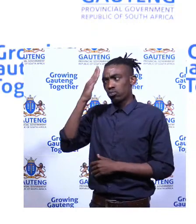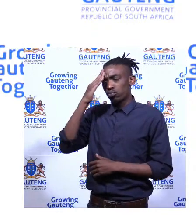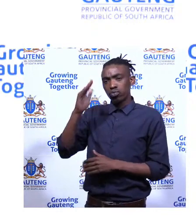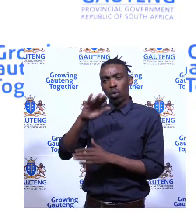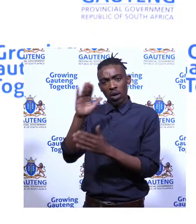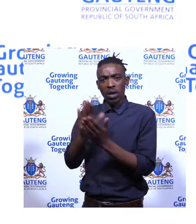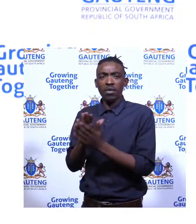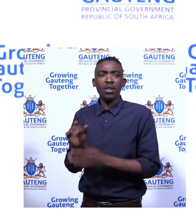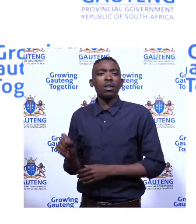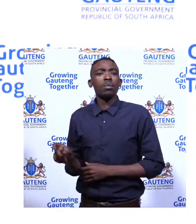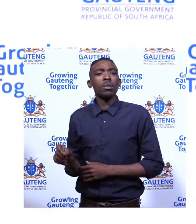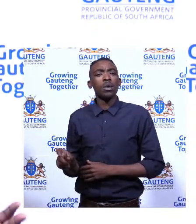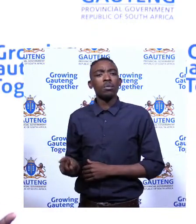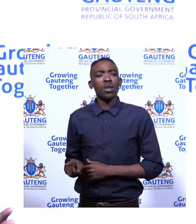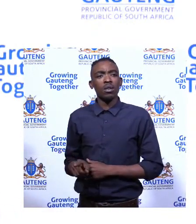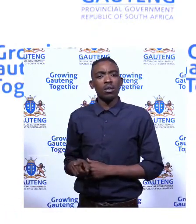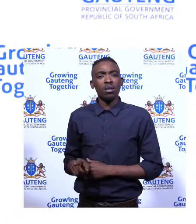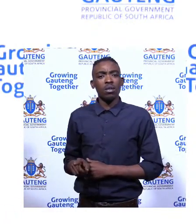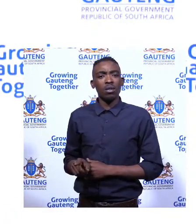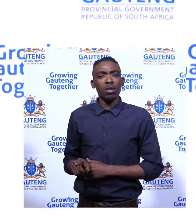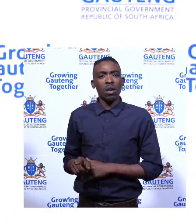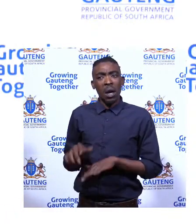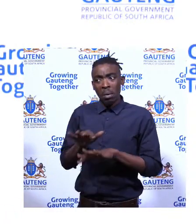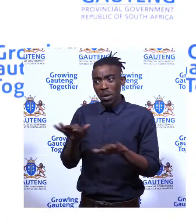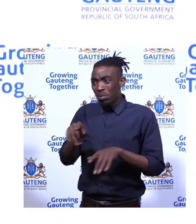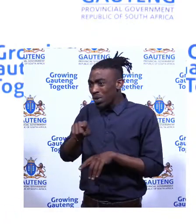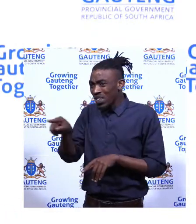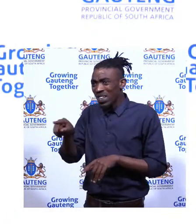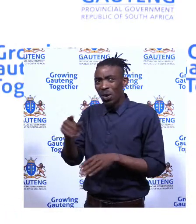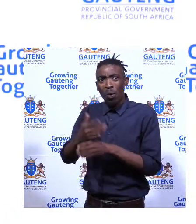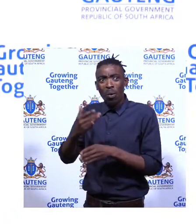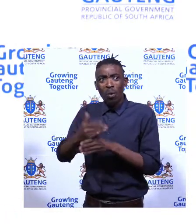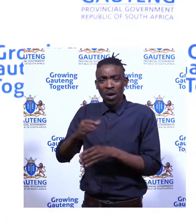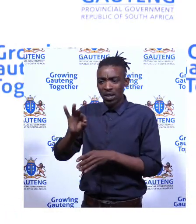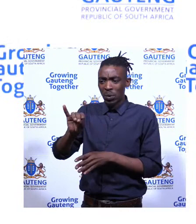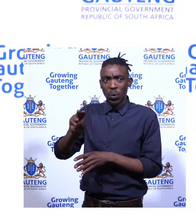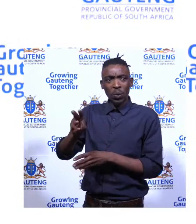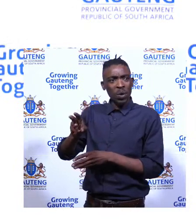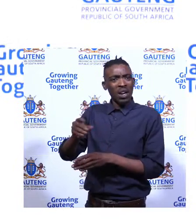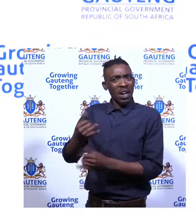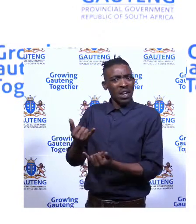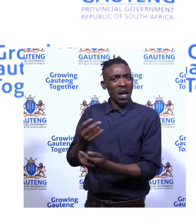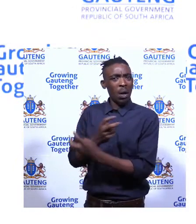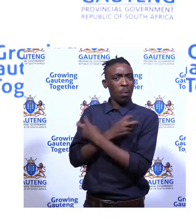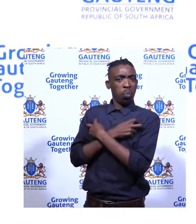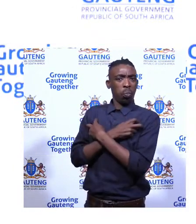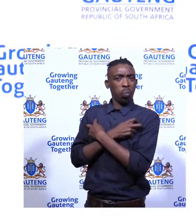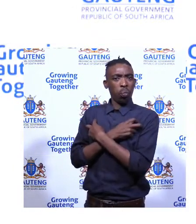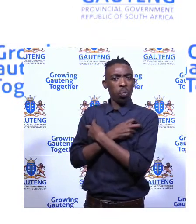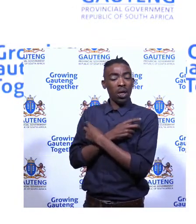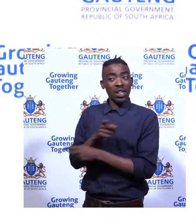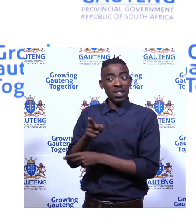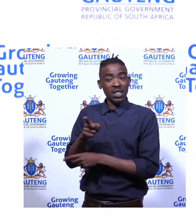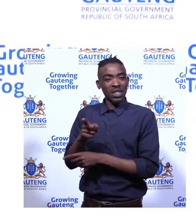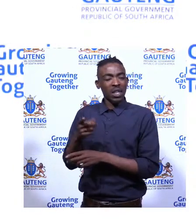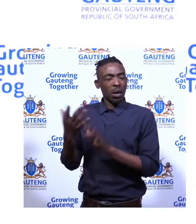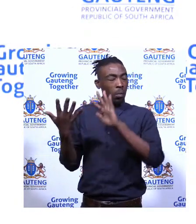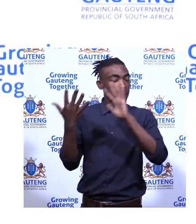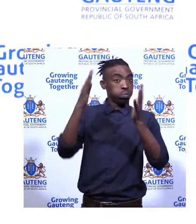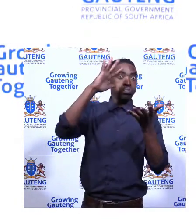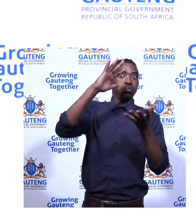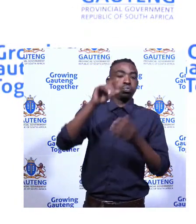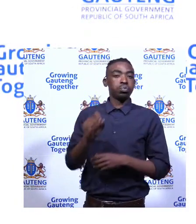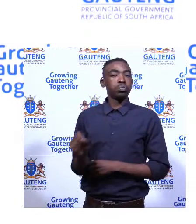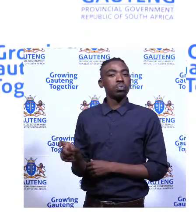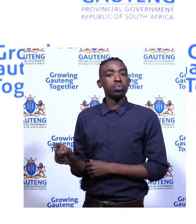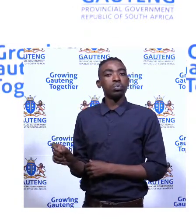facets. If people who used to work no longer work, it has an impact on their mental health, depression. It has